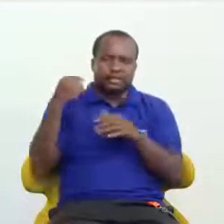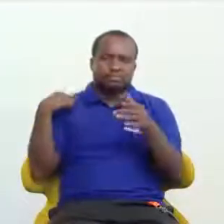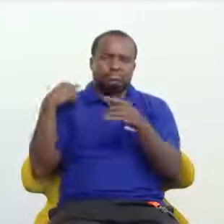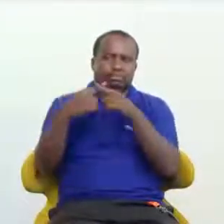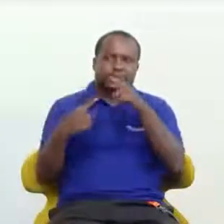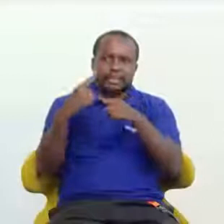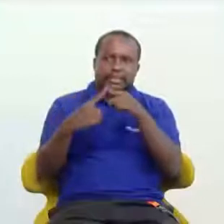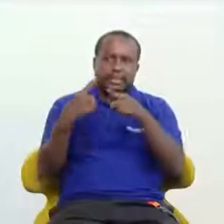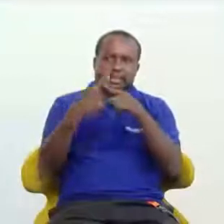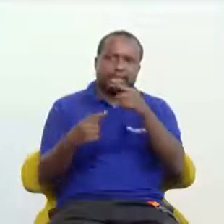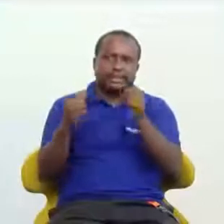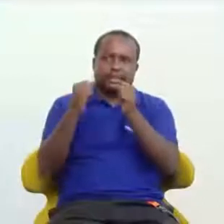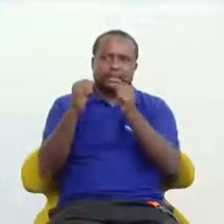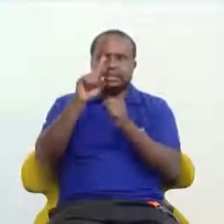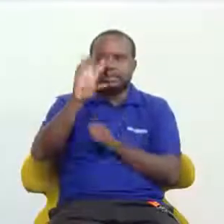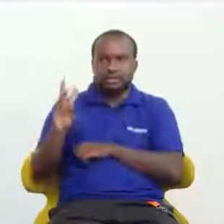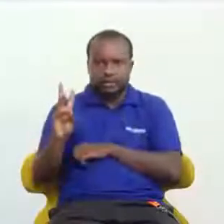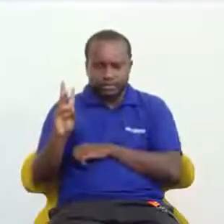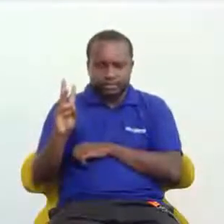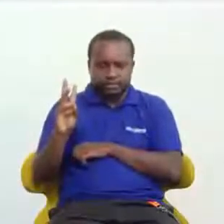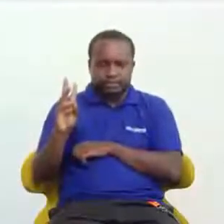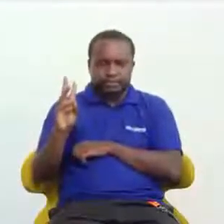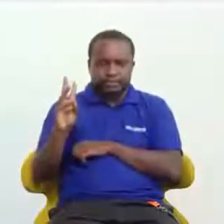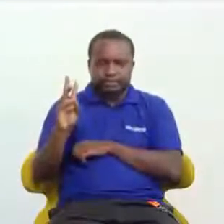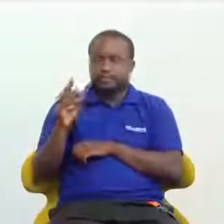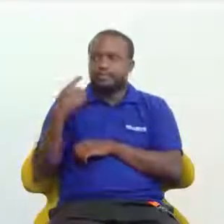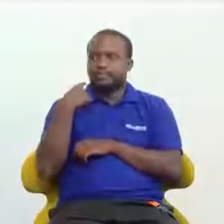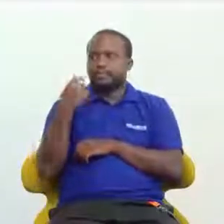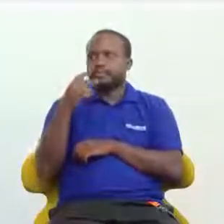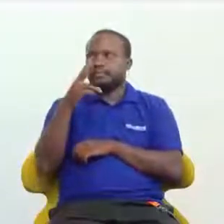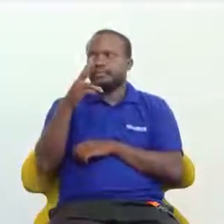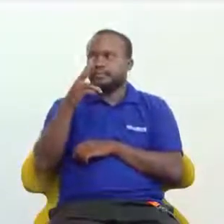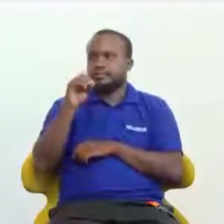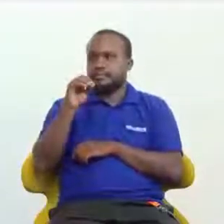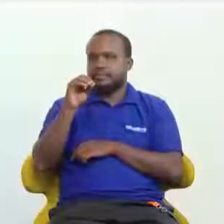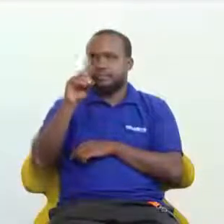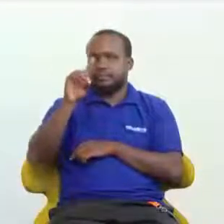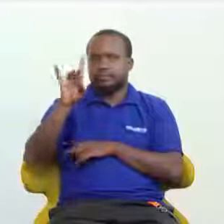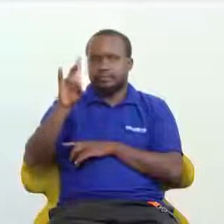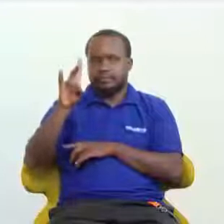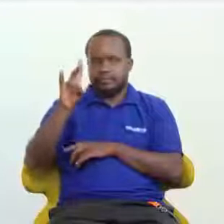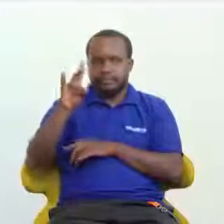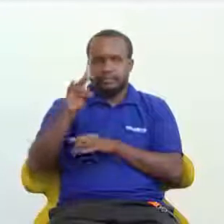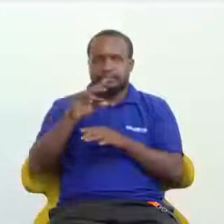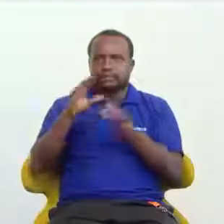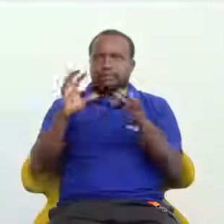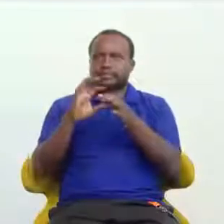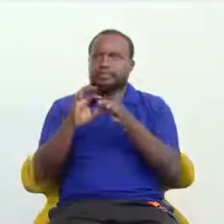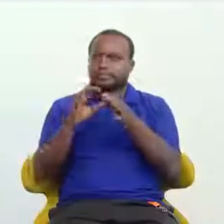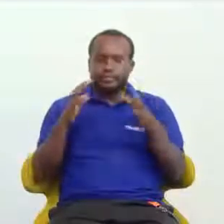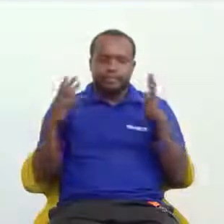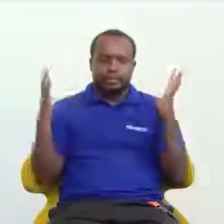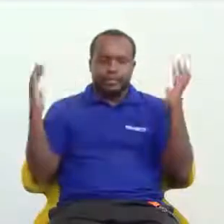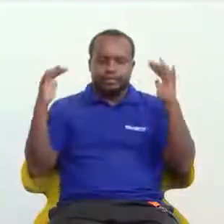years. And in the most recent time, in 2017, we made a commitment to train 10 million people, 10 million